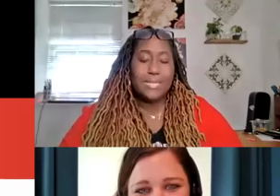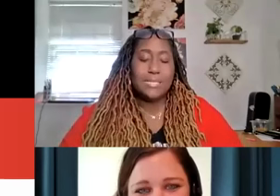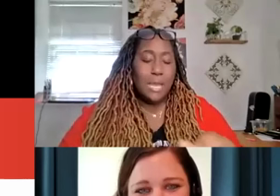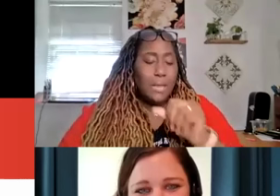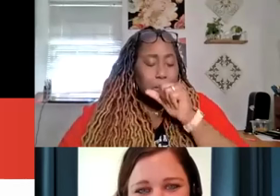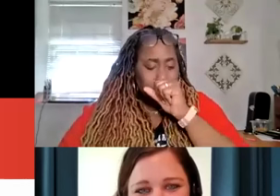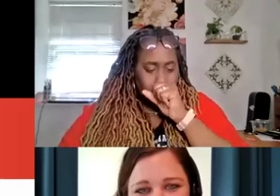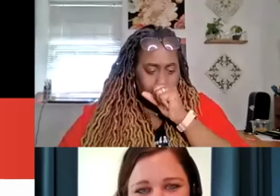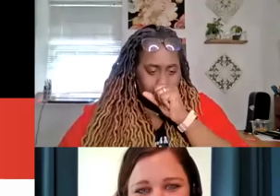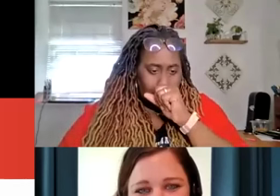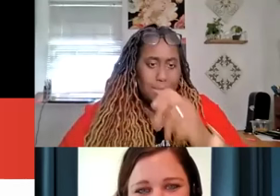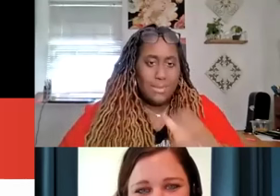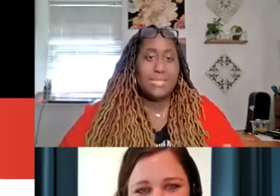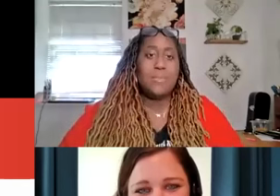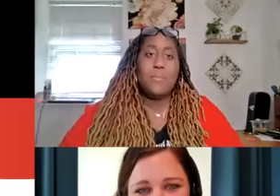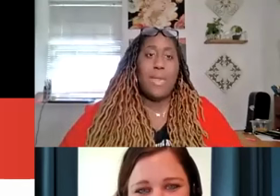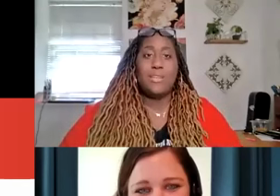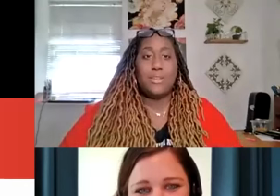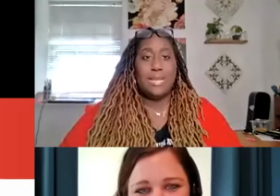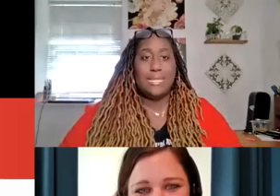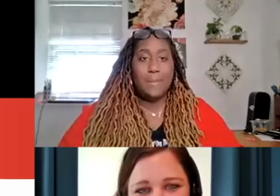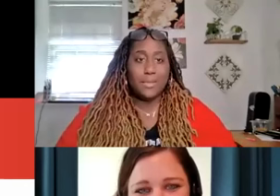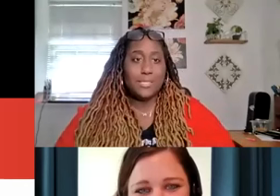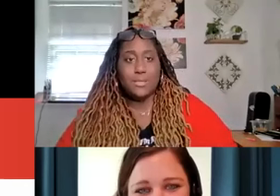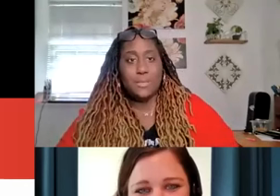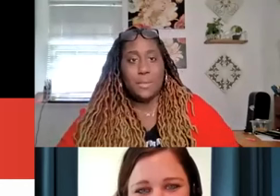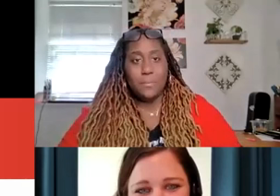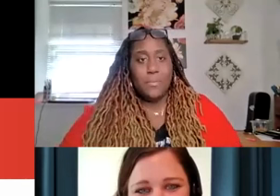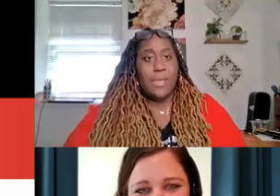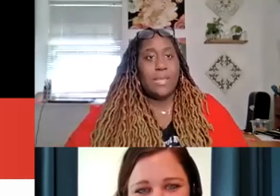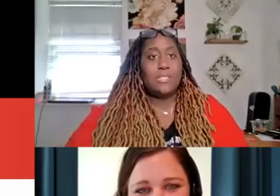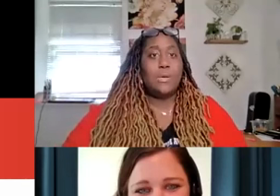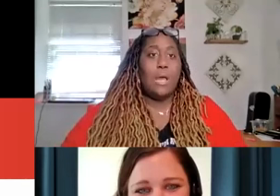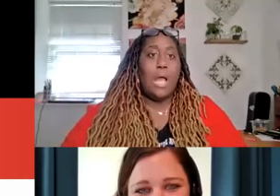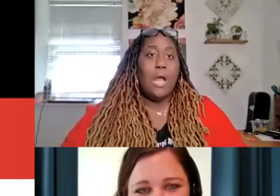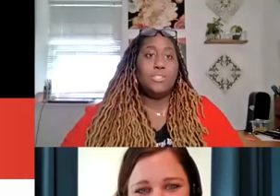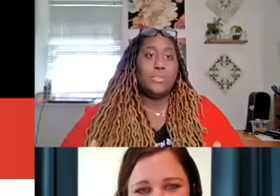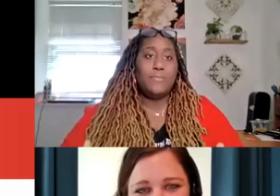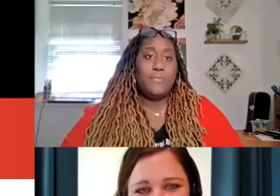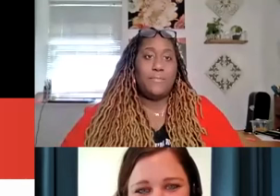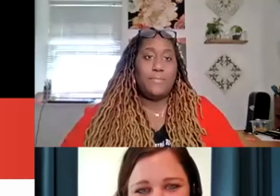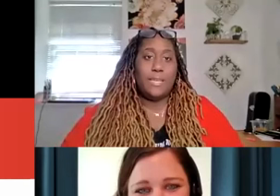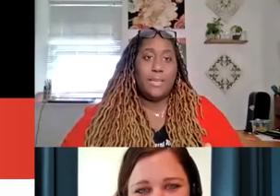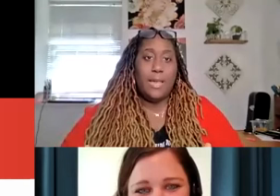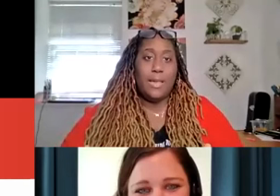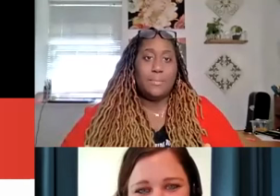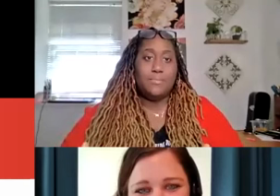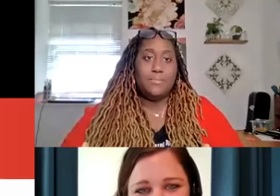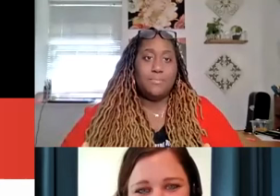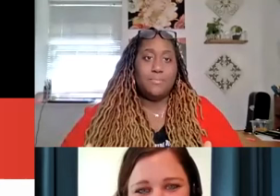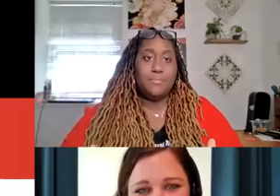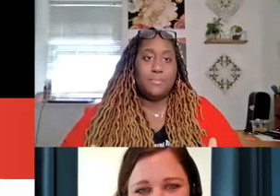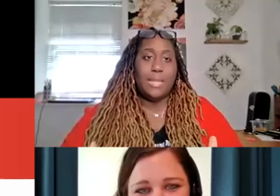for whatever needs to be met during that time, excuse me. And so 150